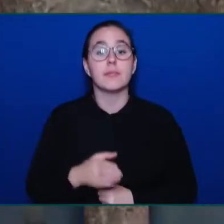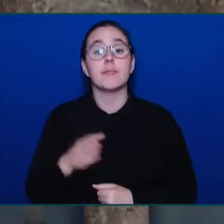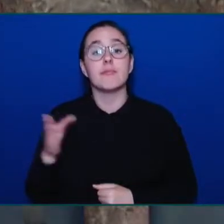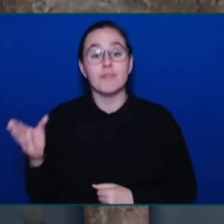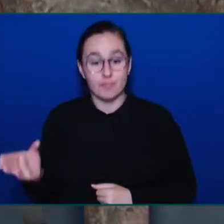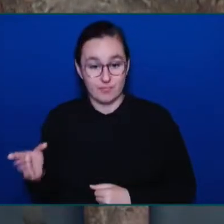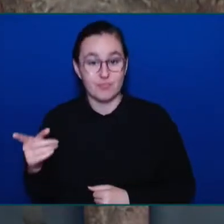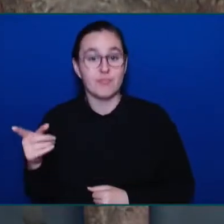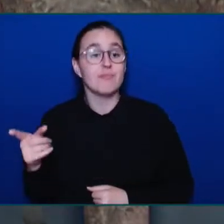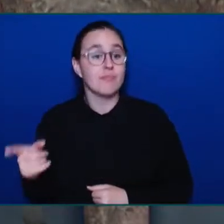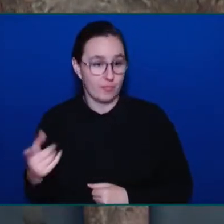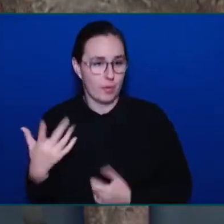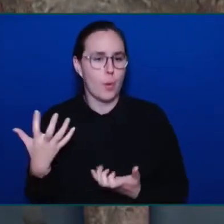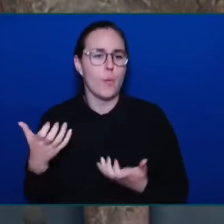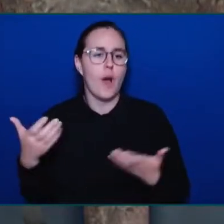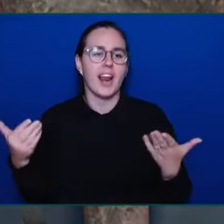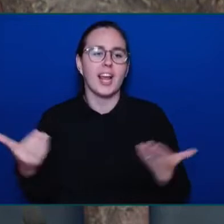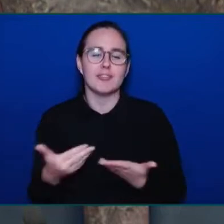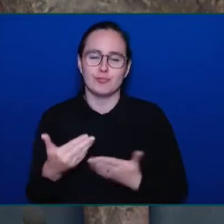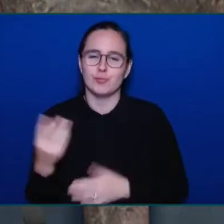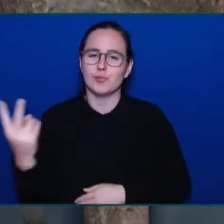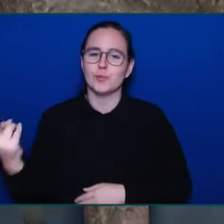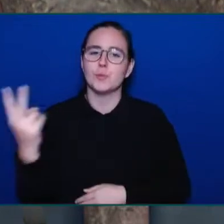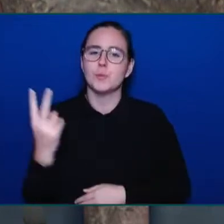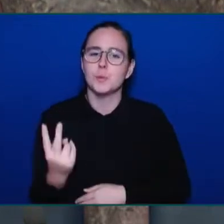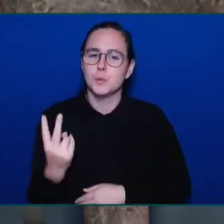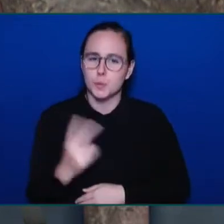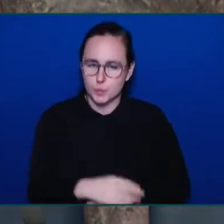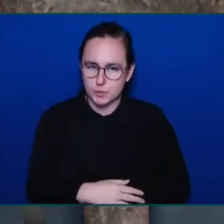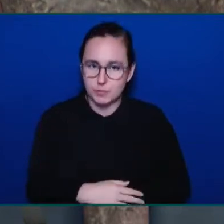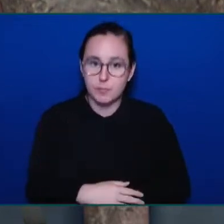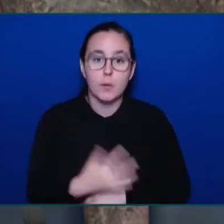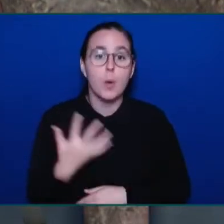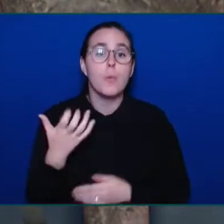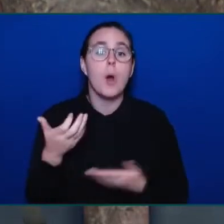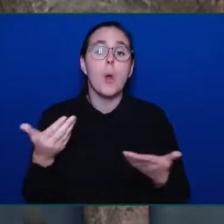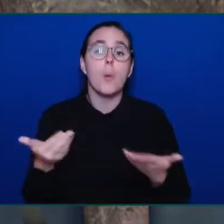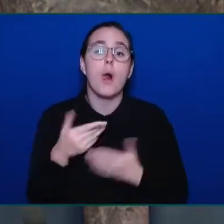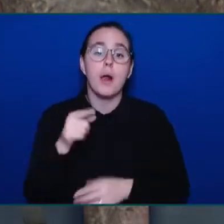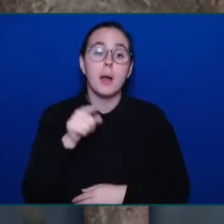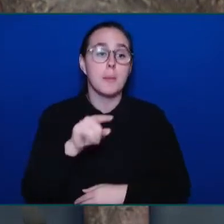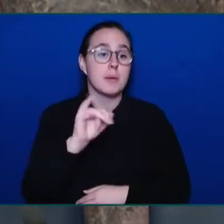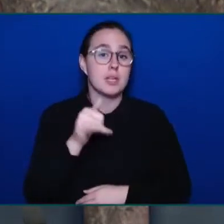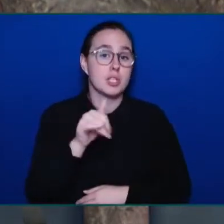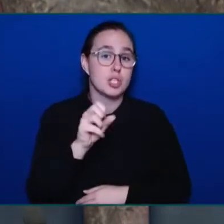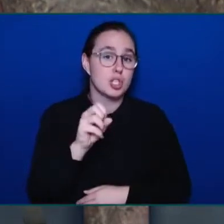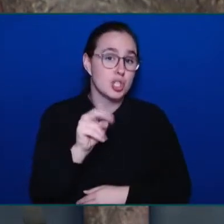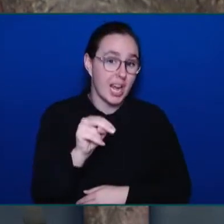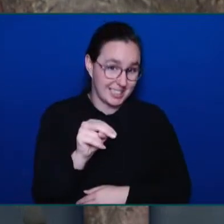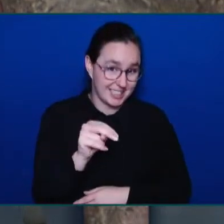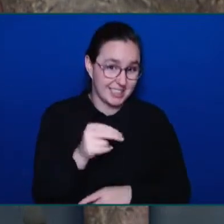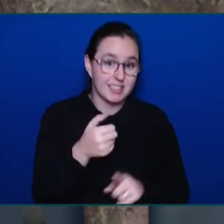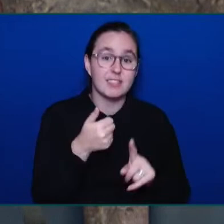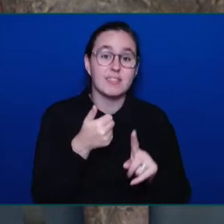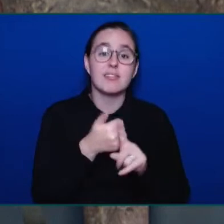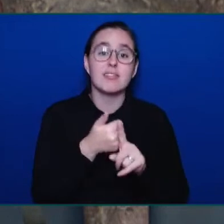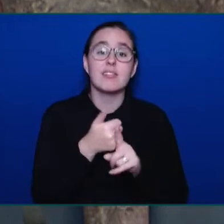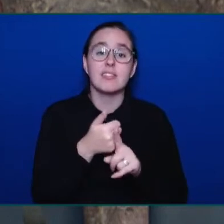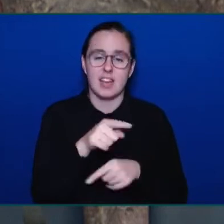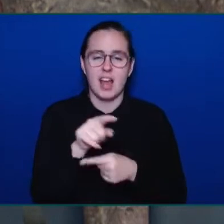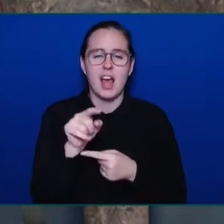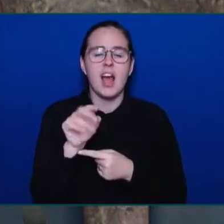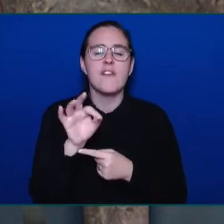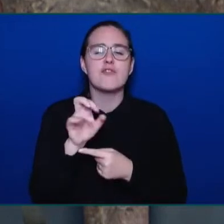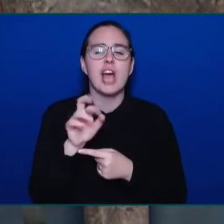to welcome Jason Lum, who is the Fraser Valley Regional District Chair. He's also a Chilliwack City